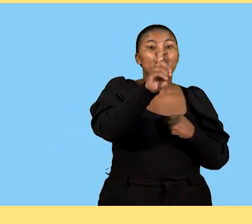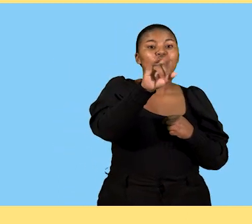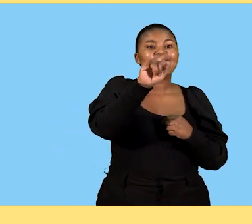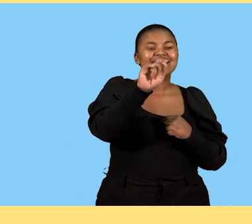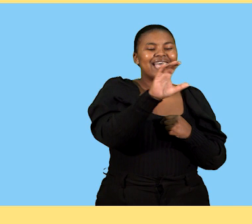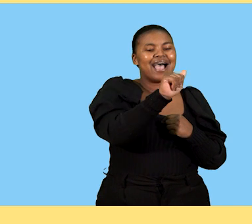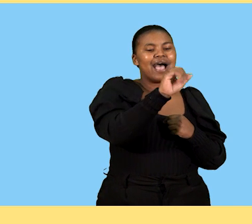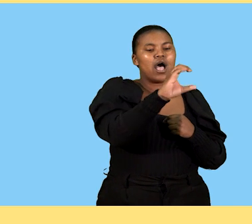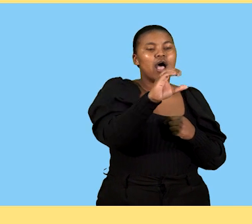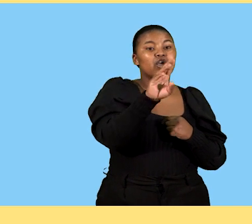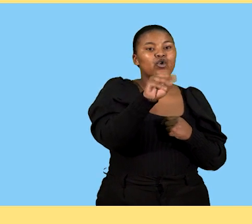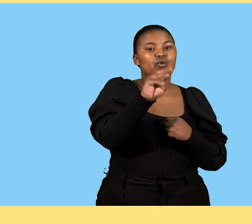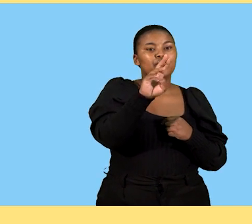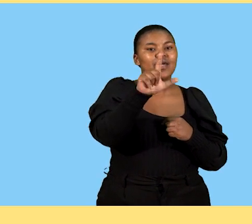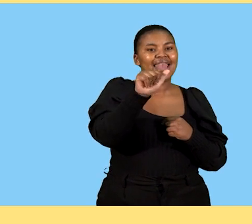accumulated